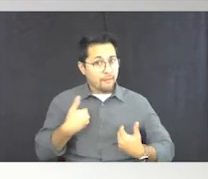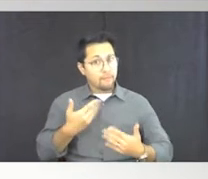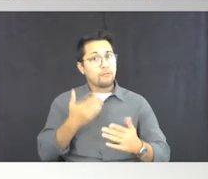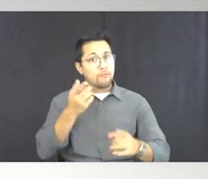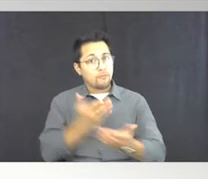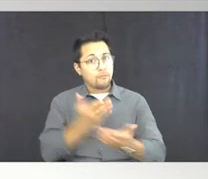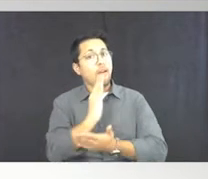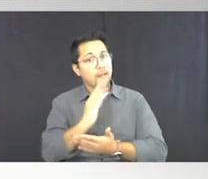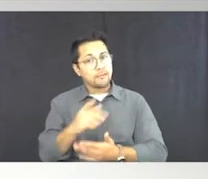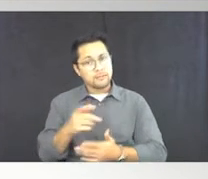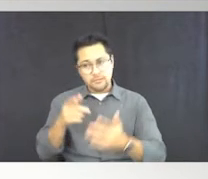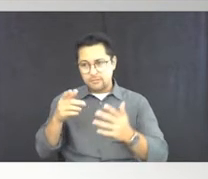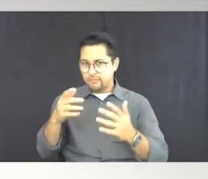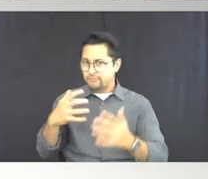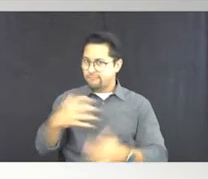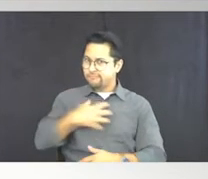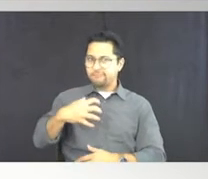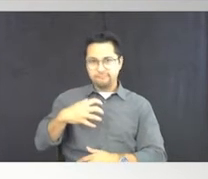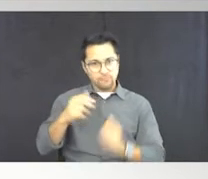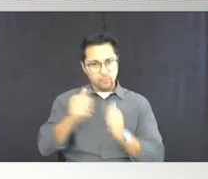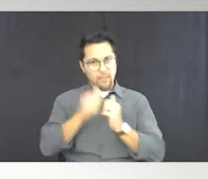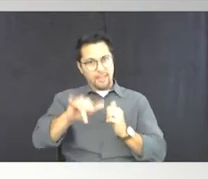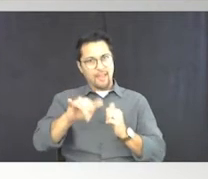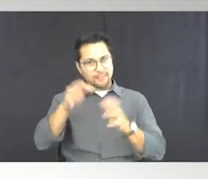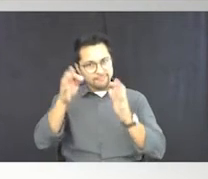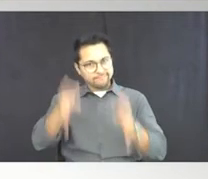dispute the decision that's made.